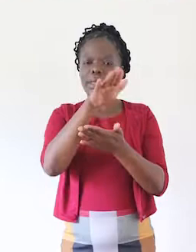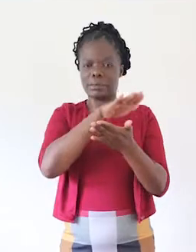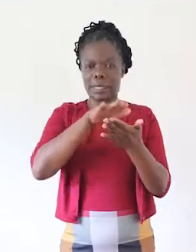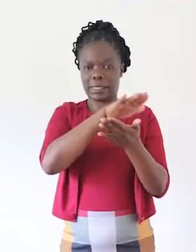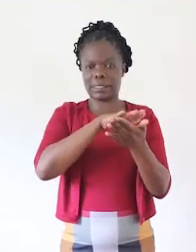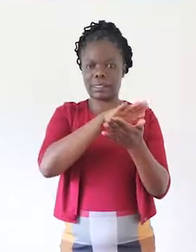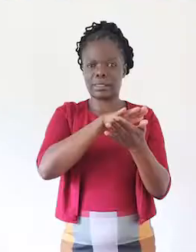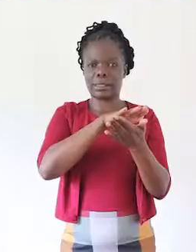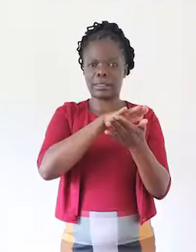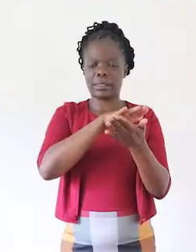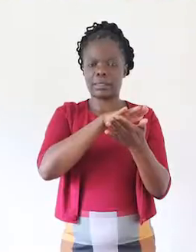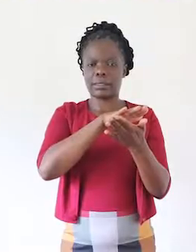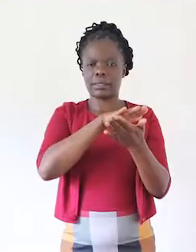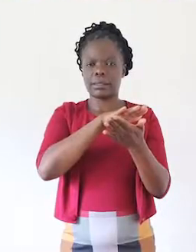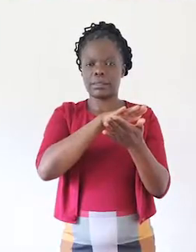the space.